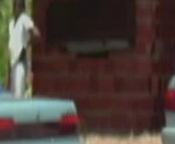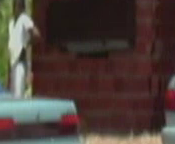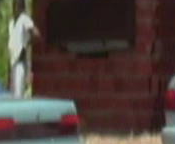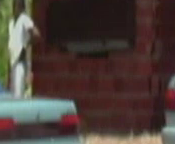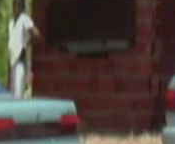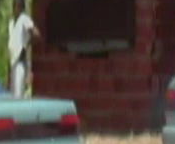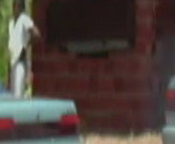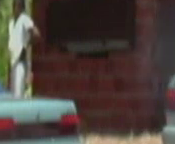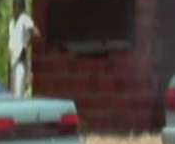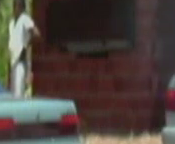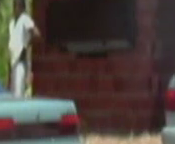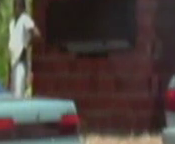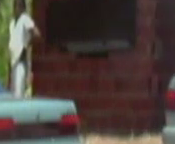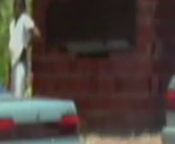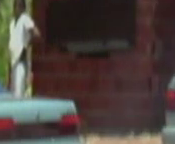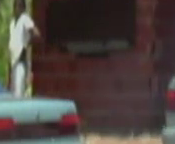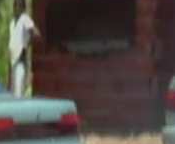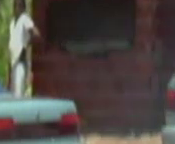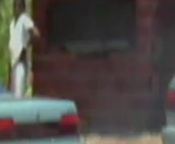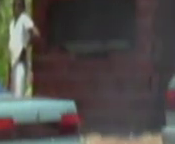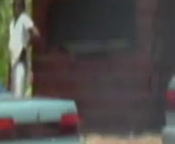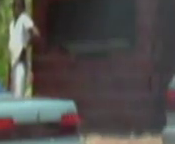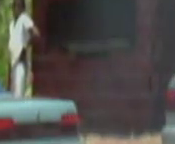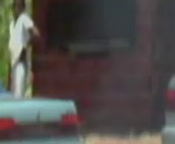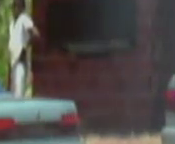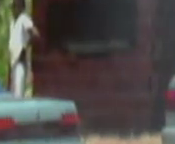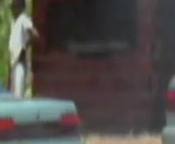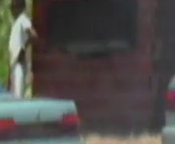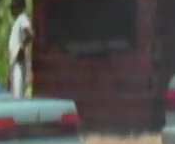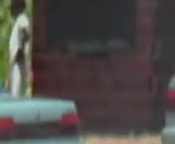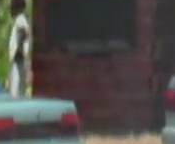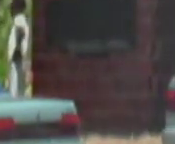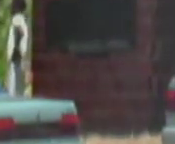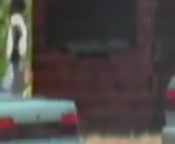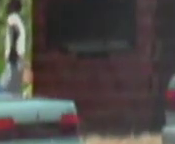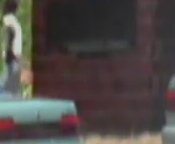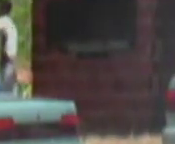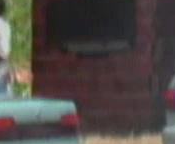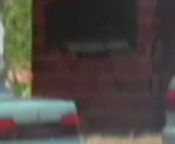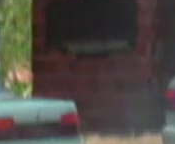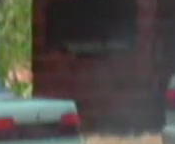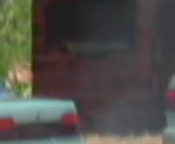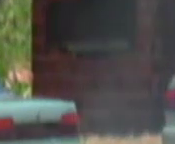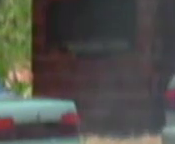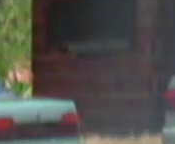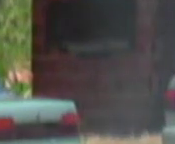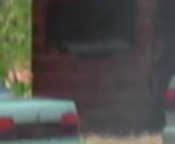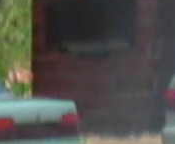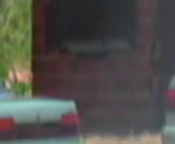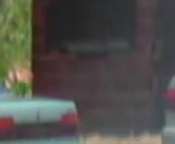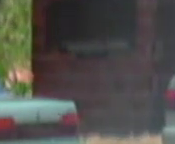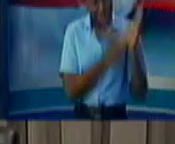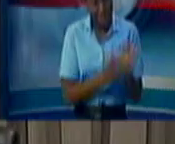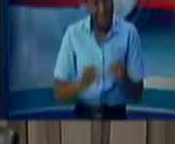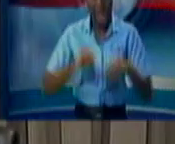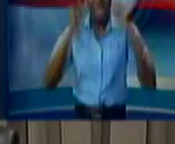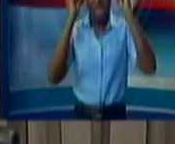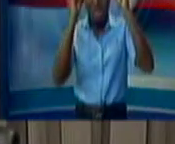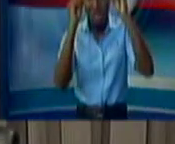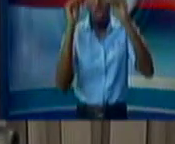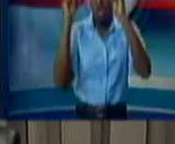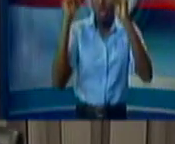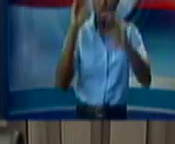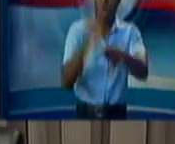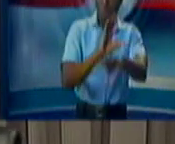or they lose our election. You don't just take a winning person and replace them with a come here. The